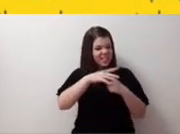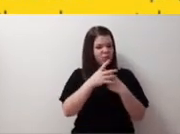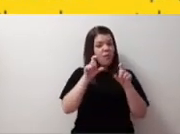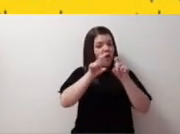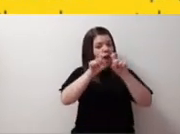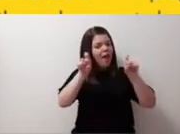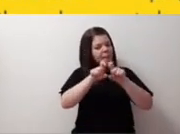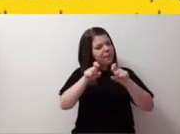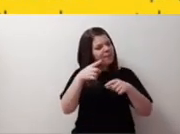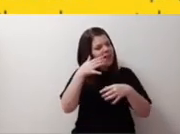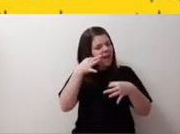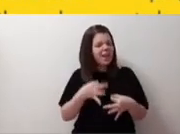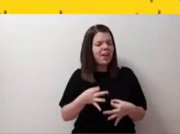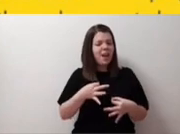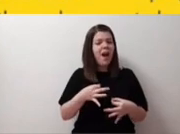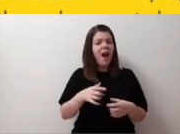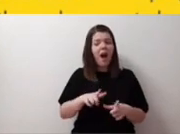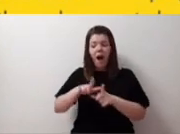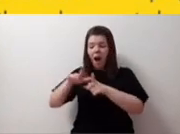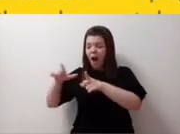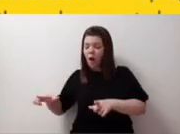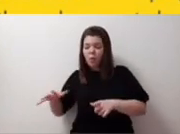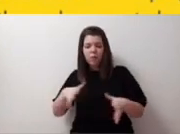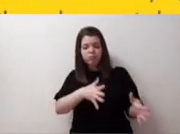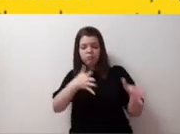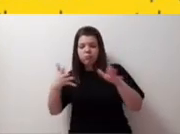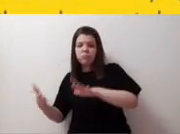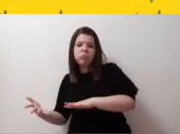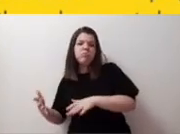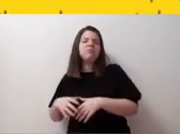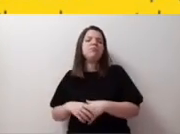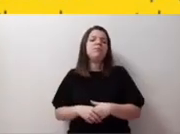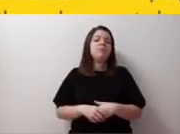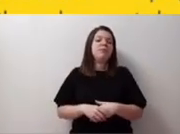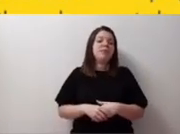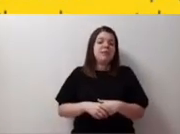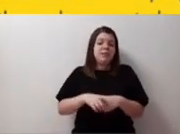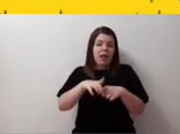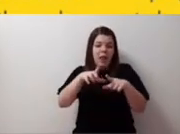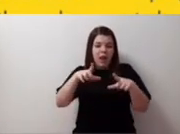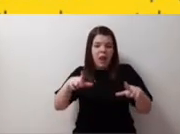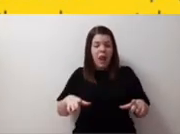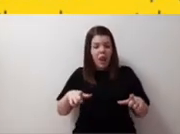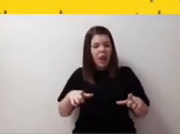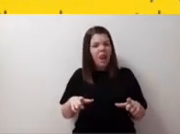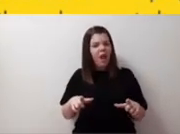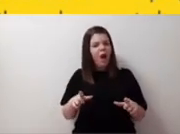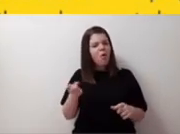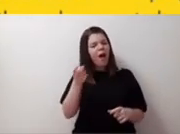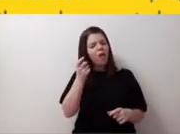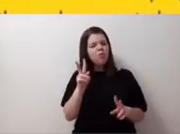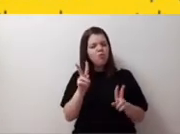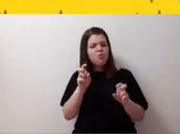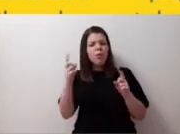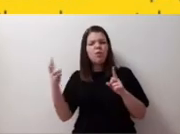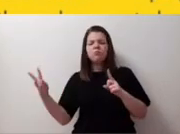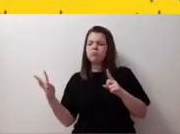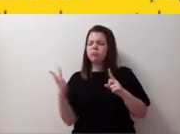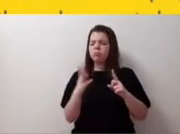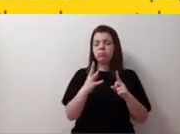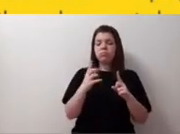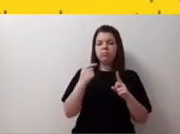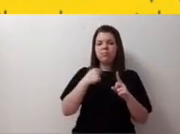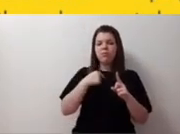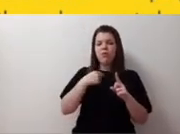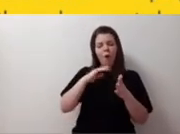to recreate how tech companies, at the end, how I make with my new mates at work nowadays, make this